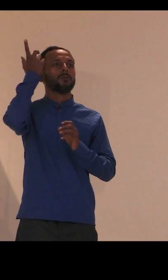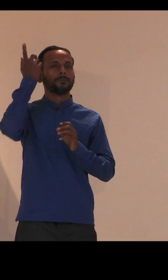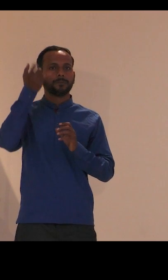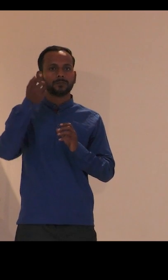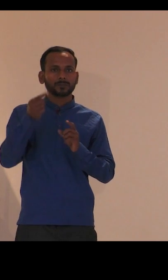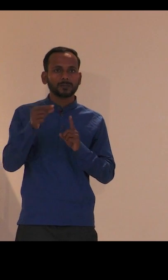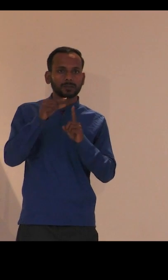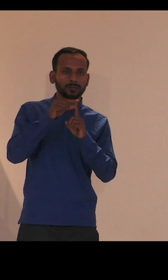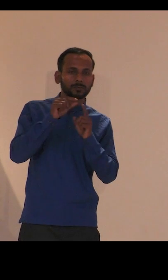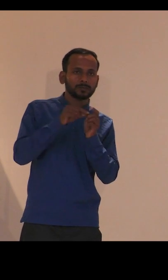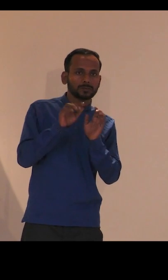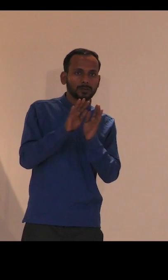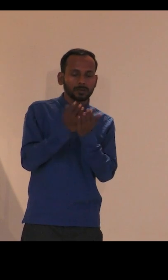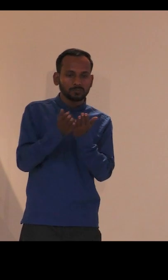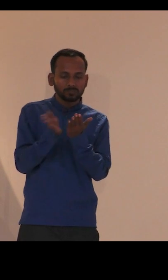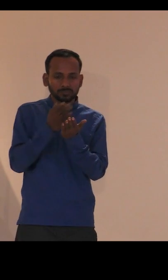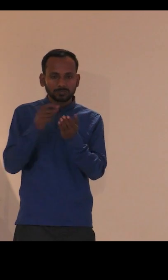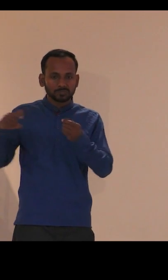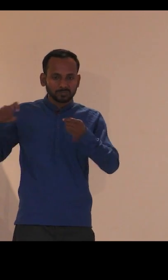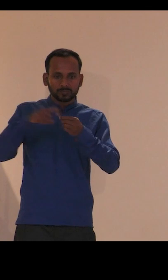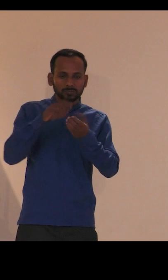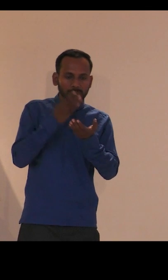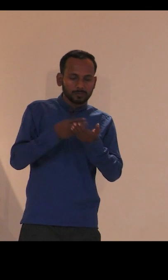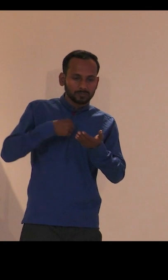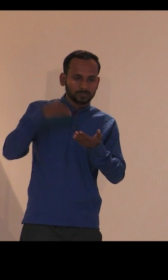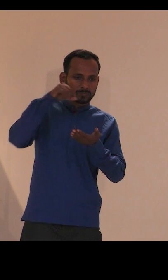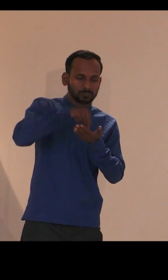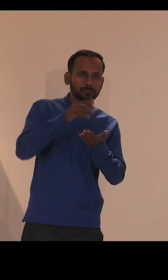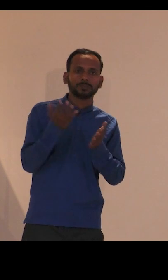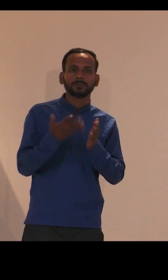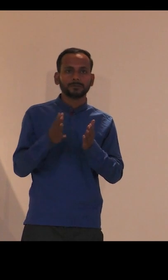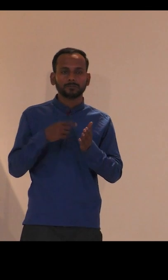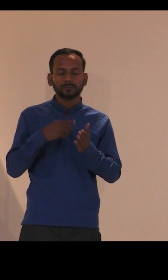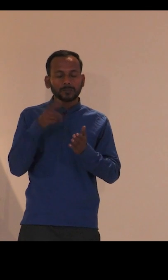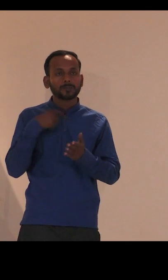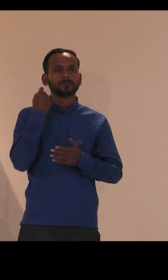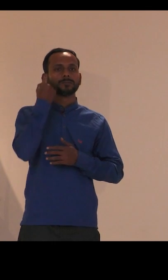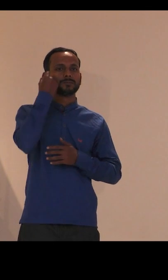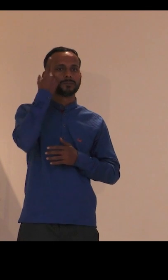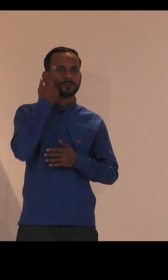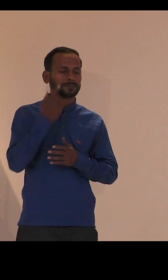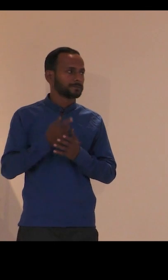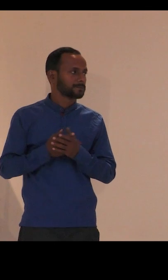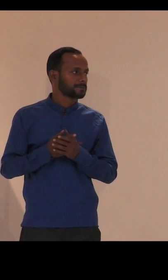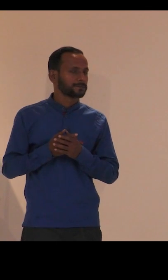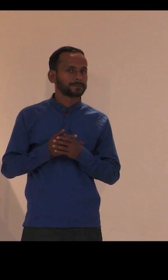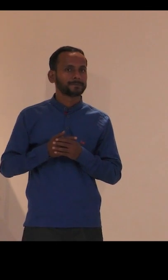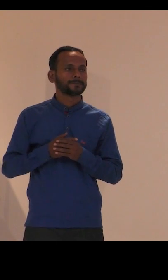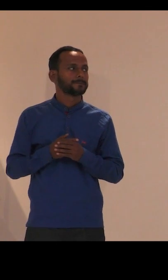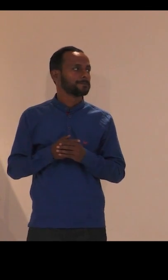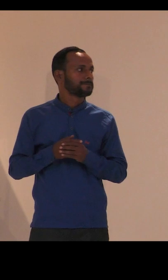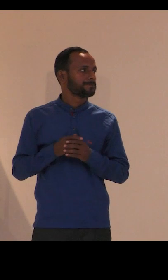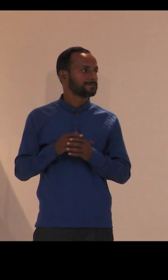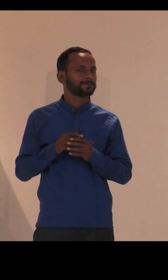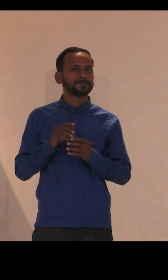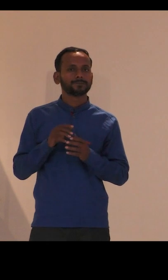really part of the curriculum. So this is what helps us bring in that awareness among urban students